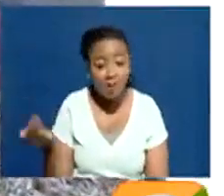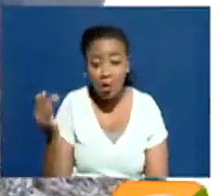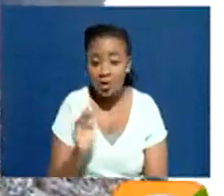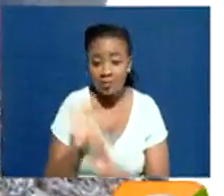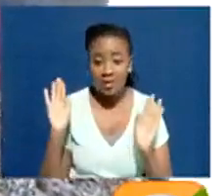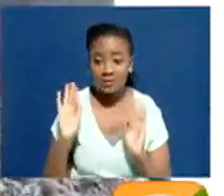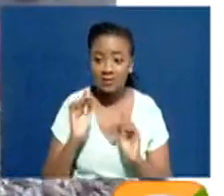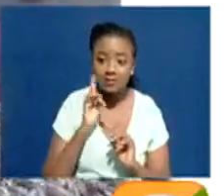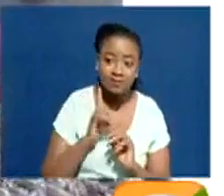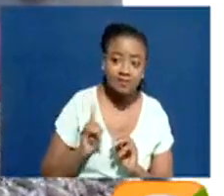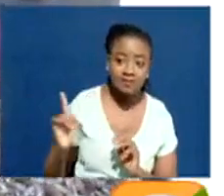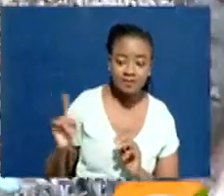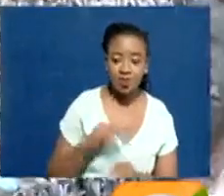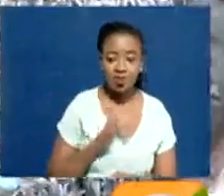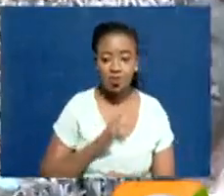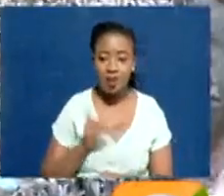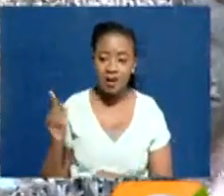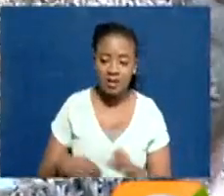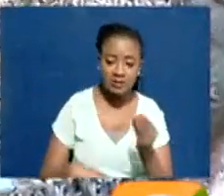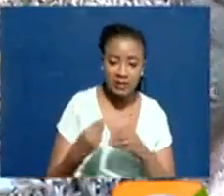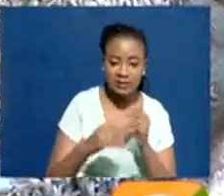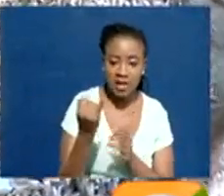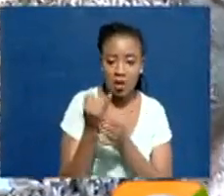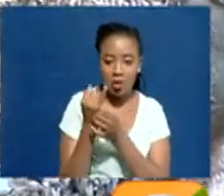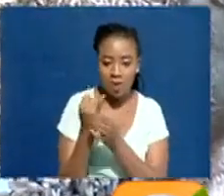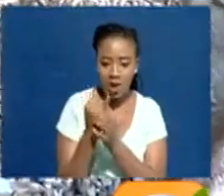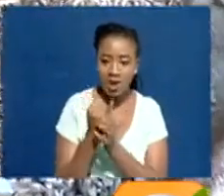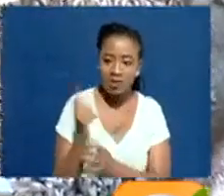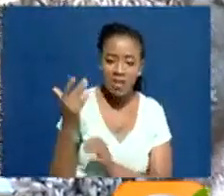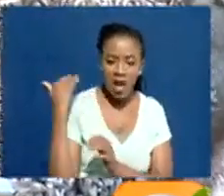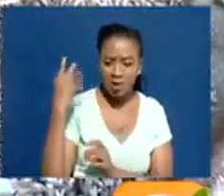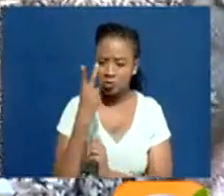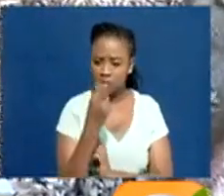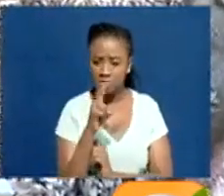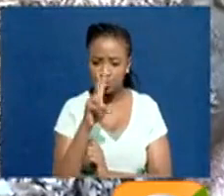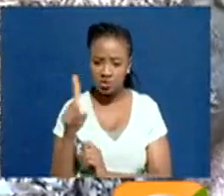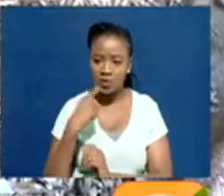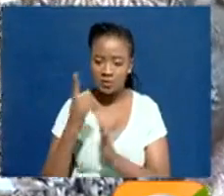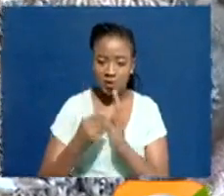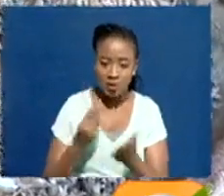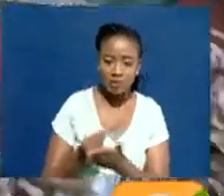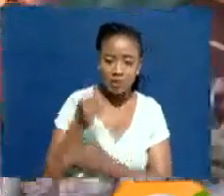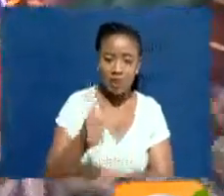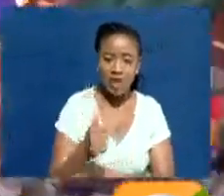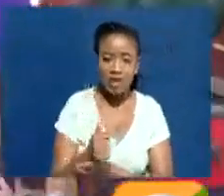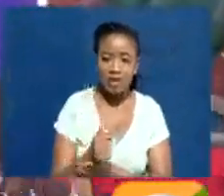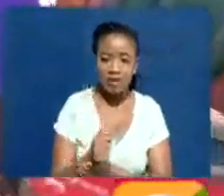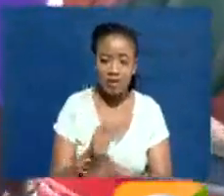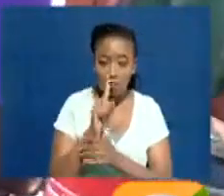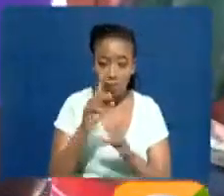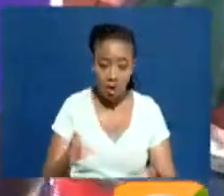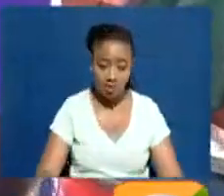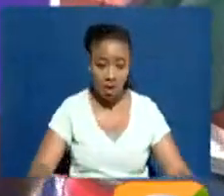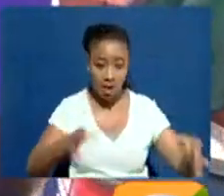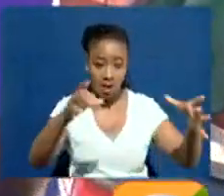trader, Eunice Auma, who sells omena. In 2021, Eunice says she purchased a 50 kg bag of